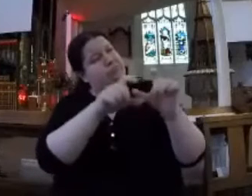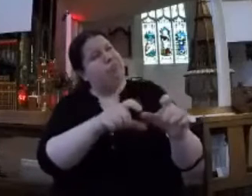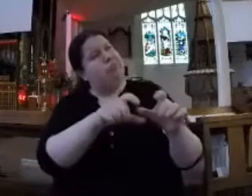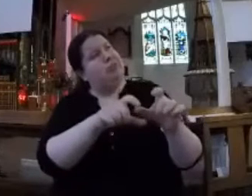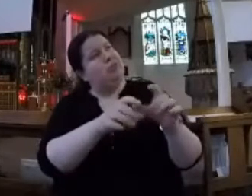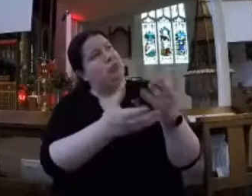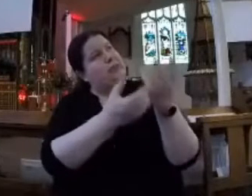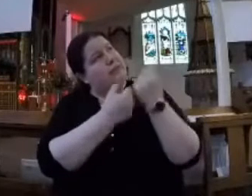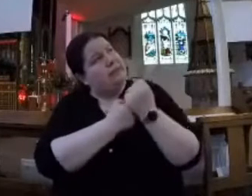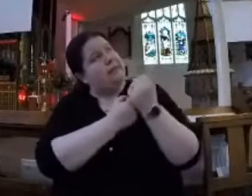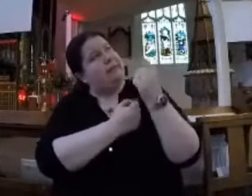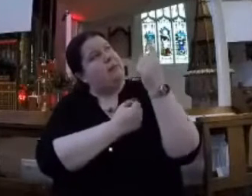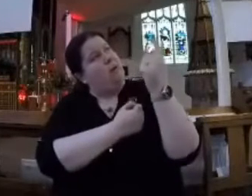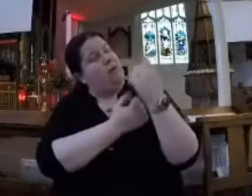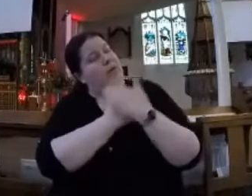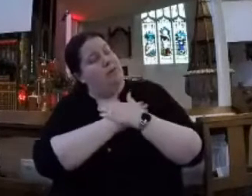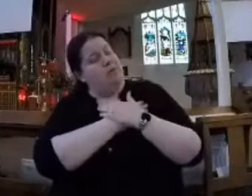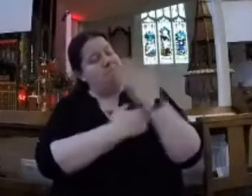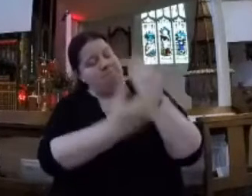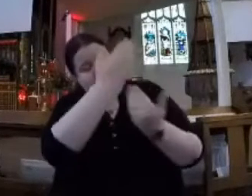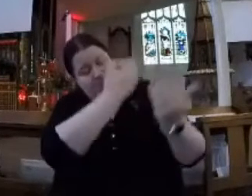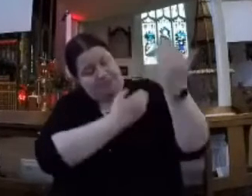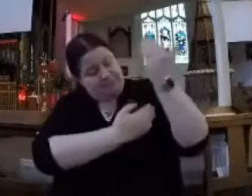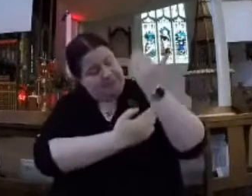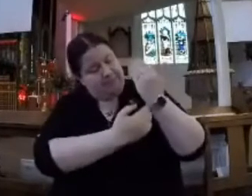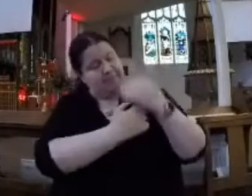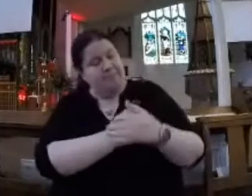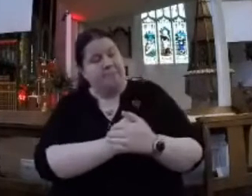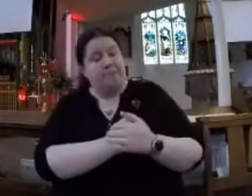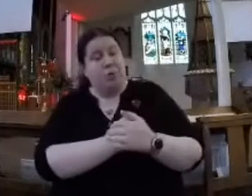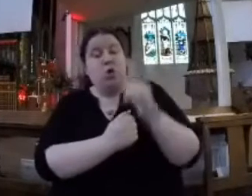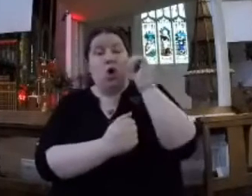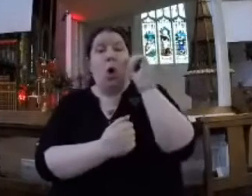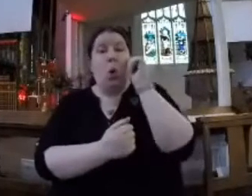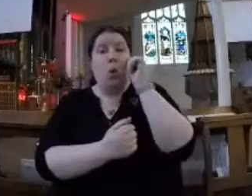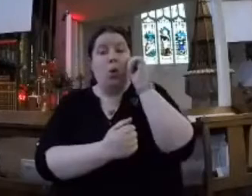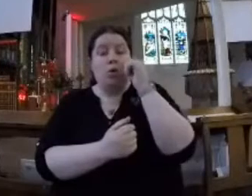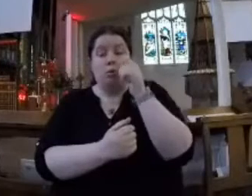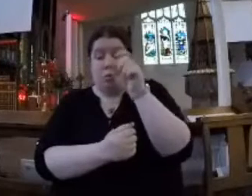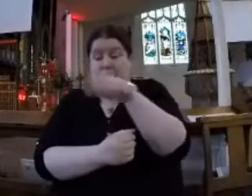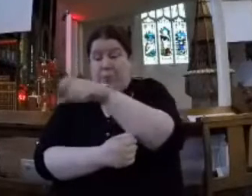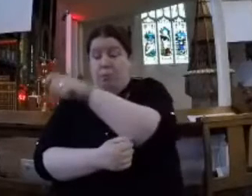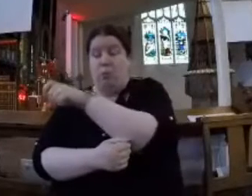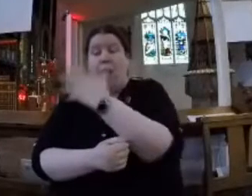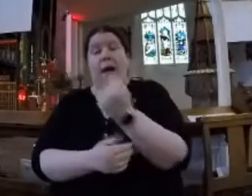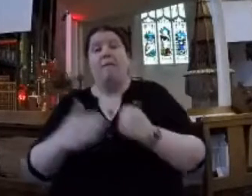love? We've already ascertained that there's limits to human love,